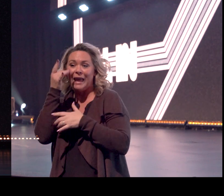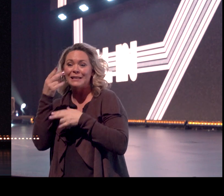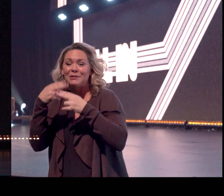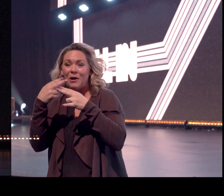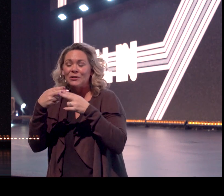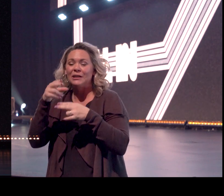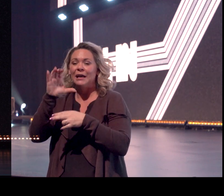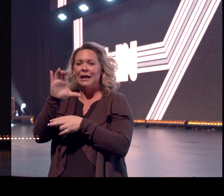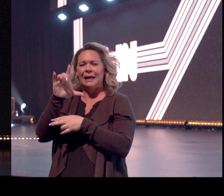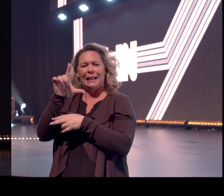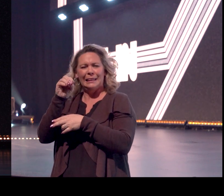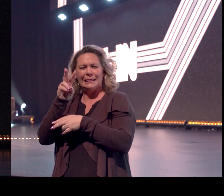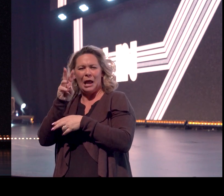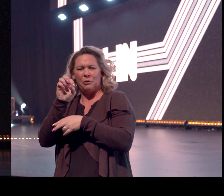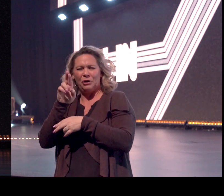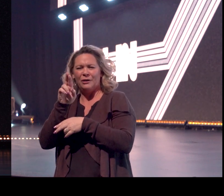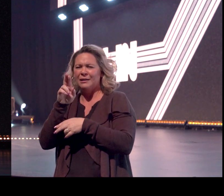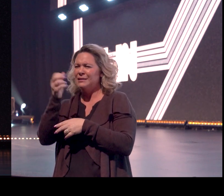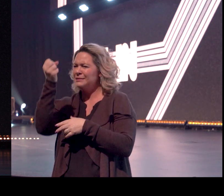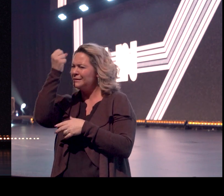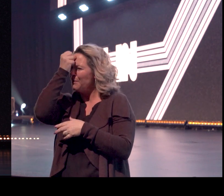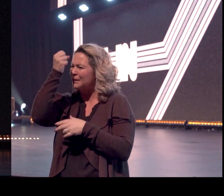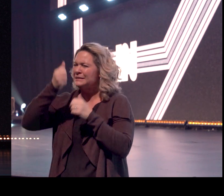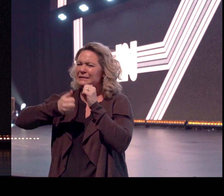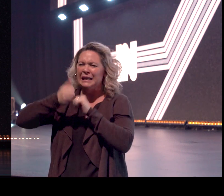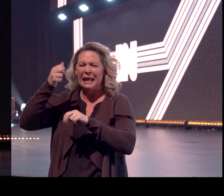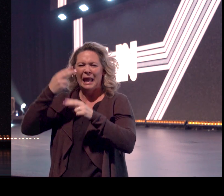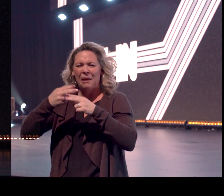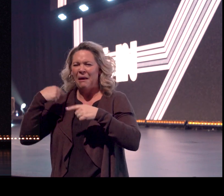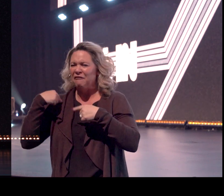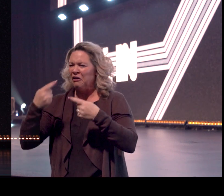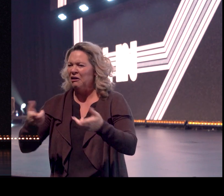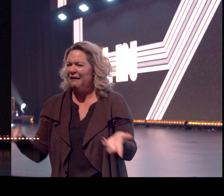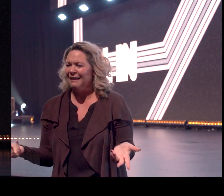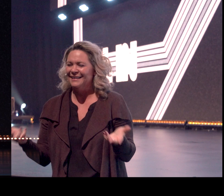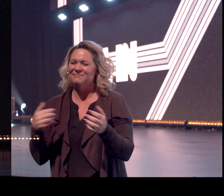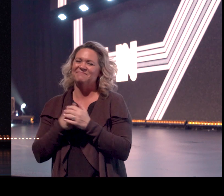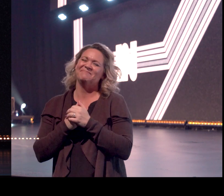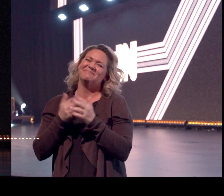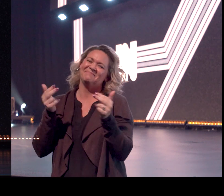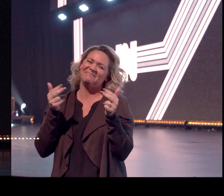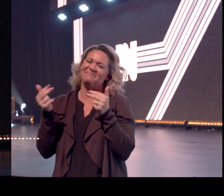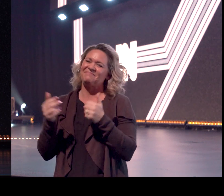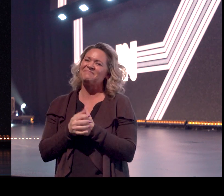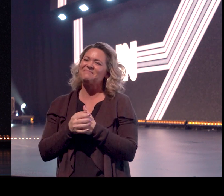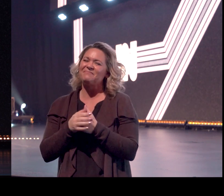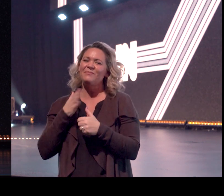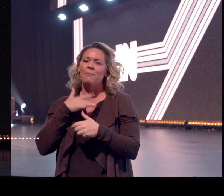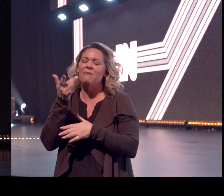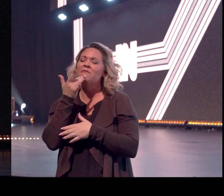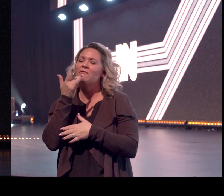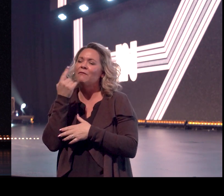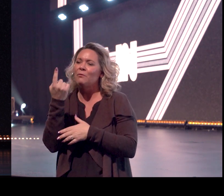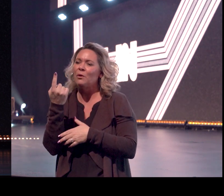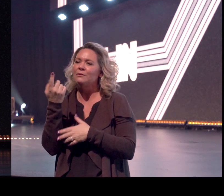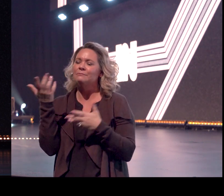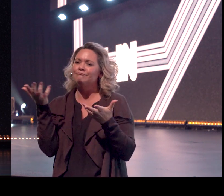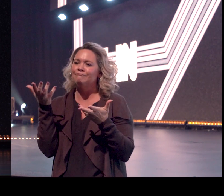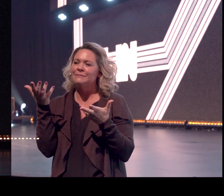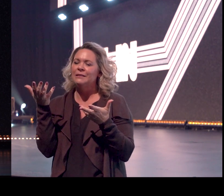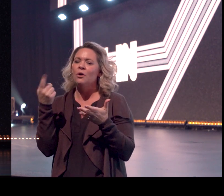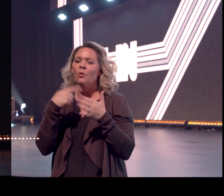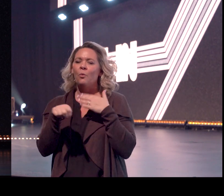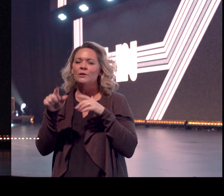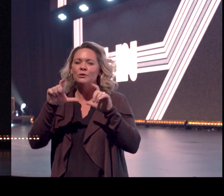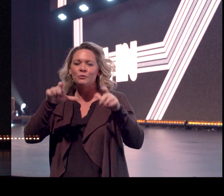know this. A group of cats is called a clowder, okay? Dumbest name ever, but that's what they're called, all right? That's what they're called. My favorite